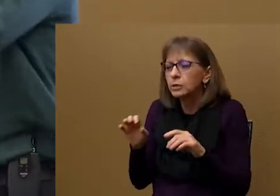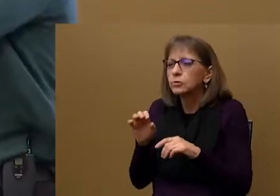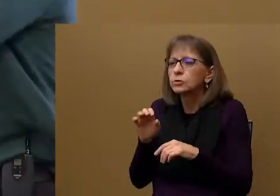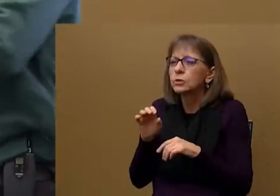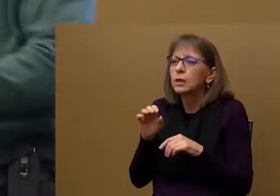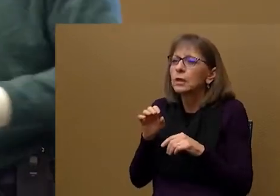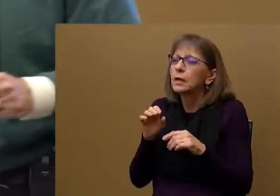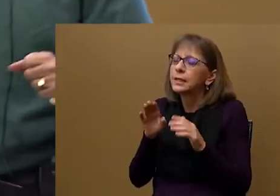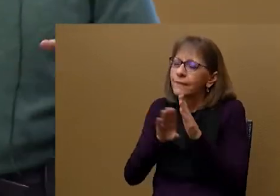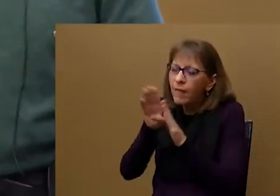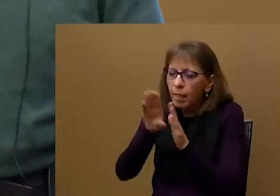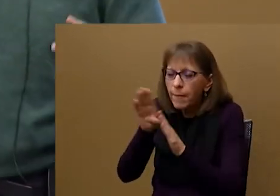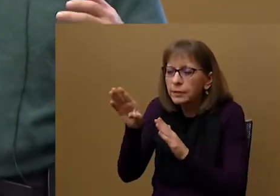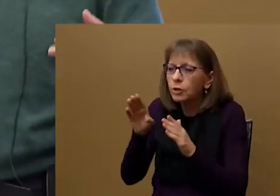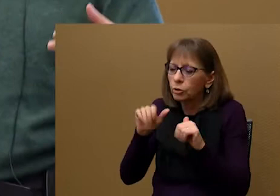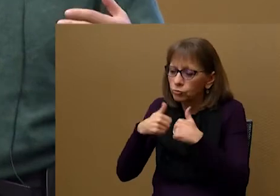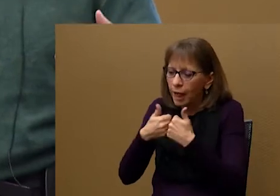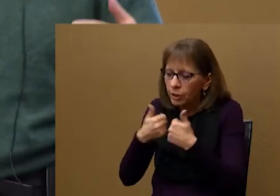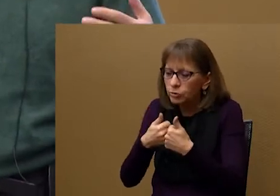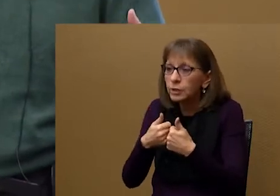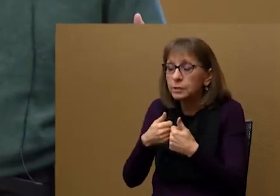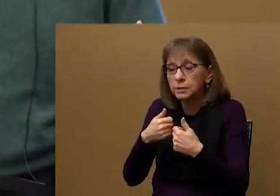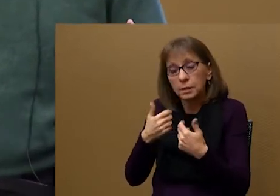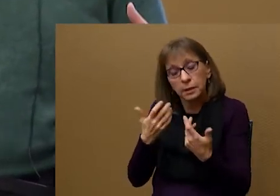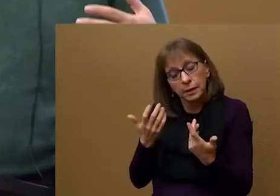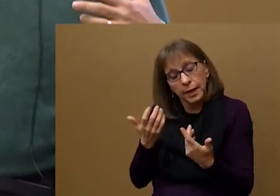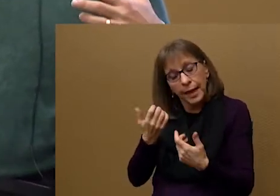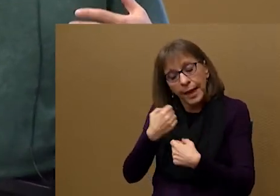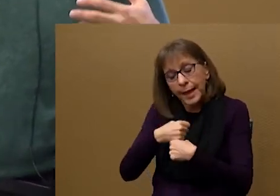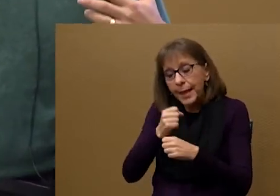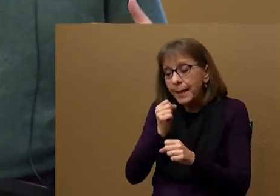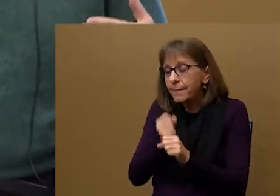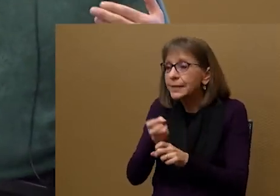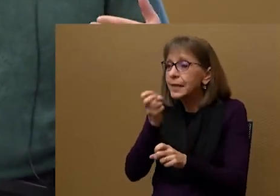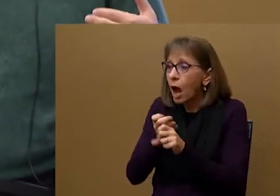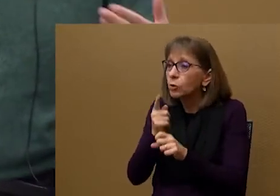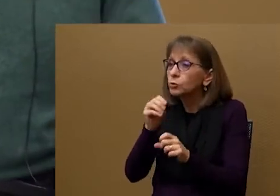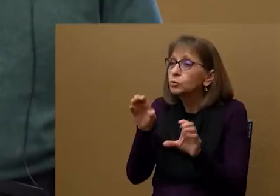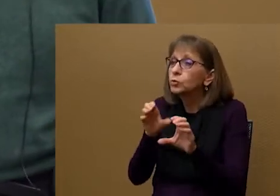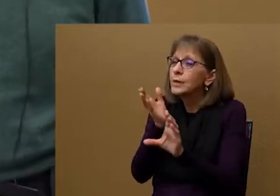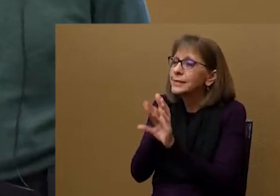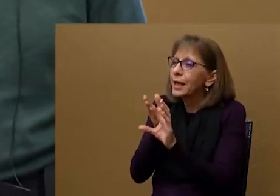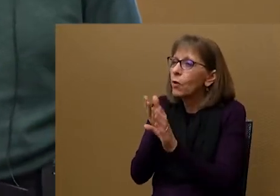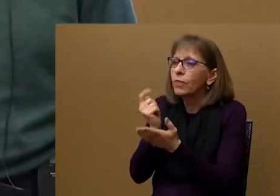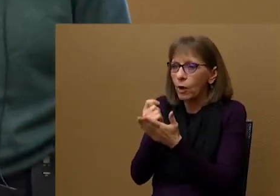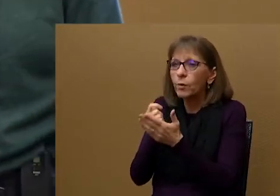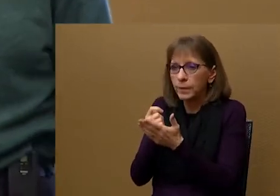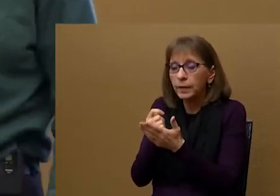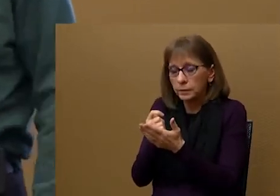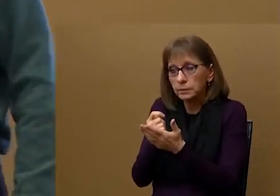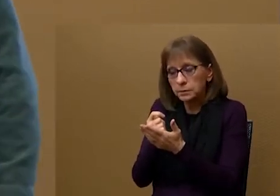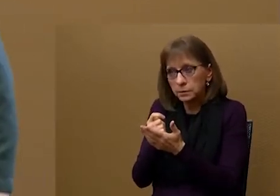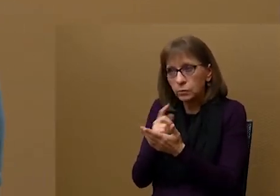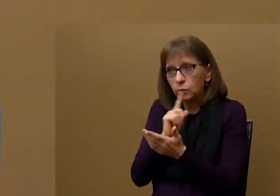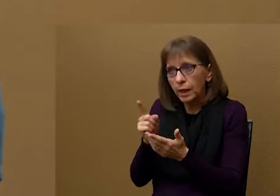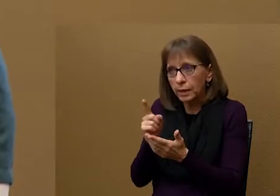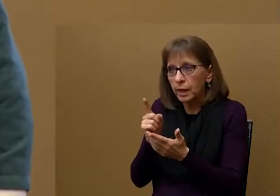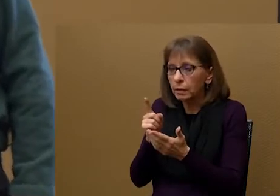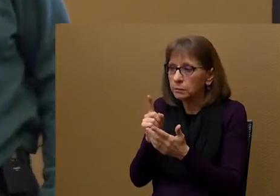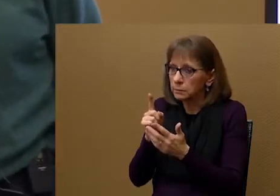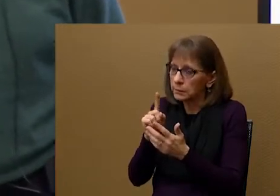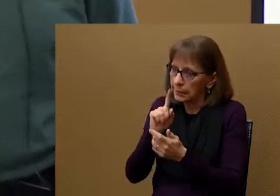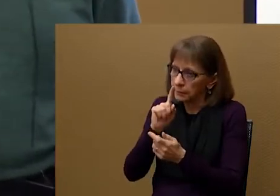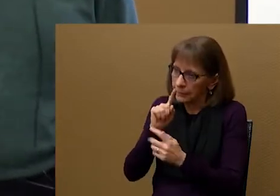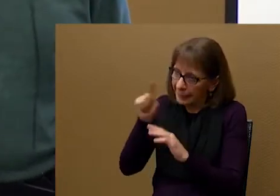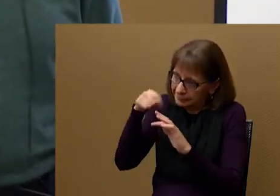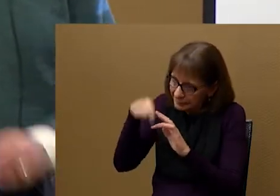and developmental challenges that make it difficult to make use of a very sophisticated intervention like psychotherapy. Other comments?